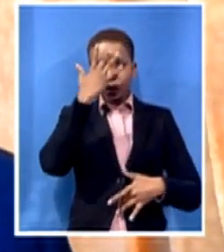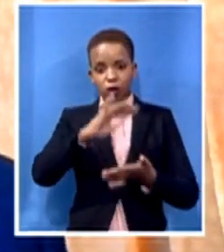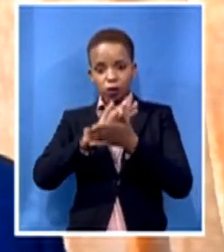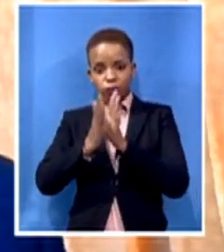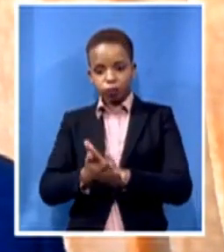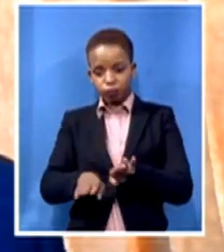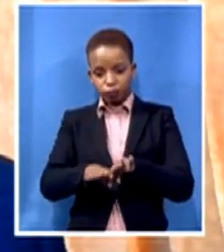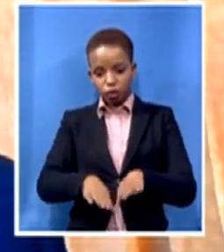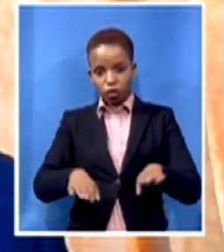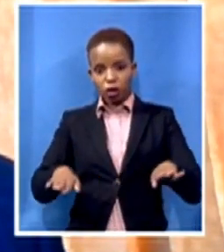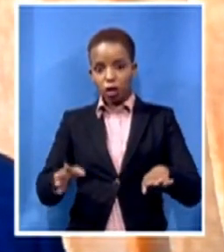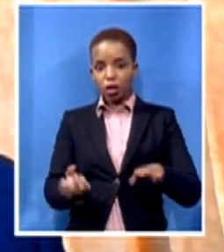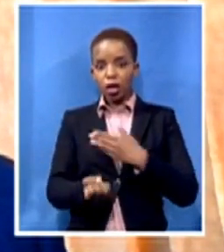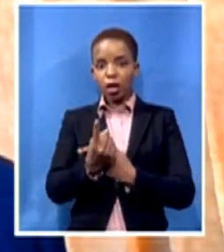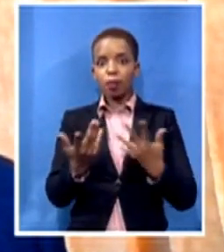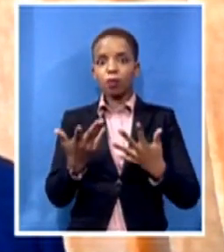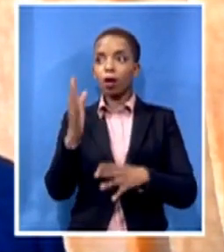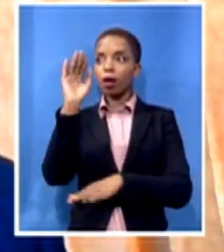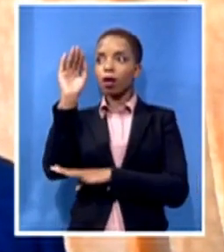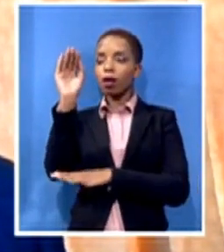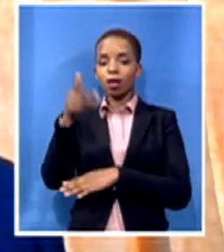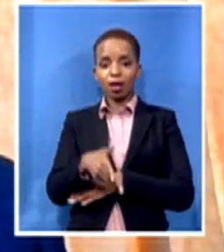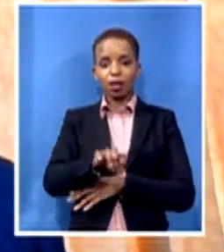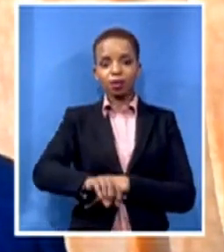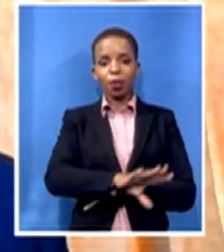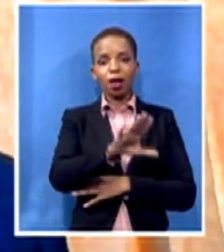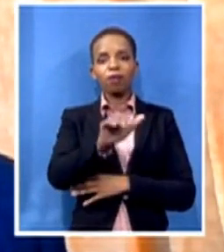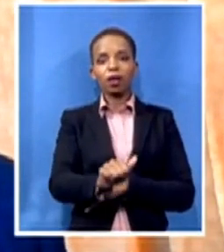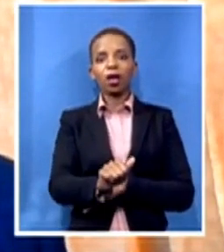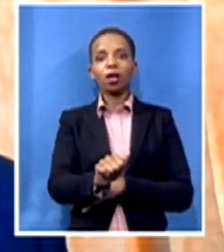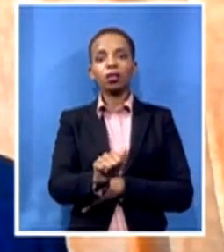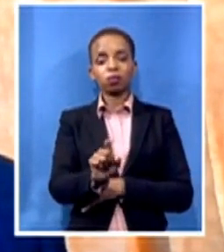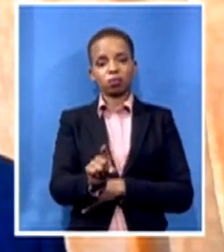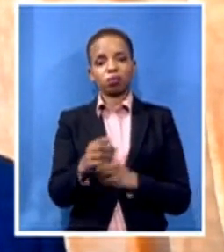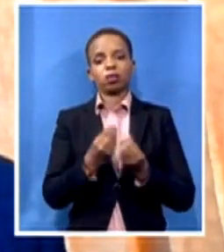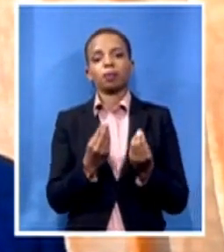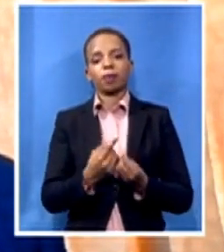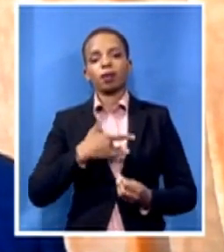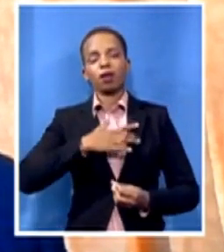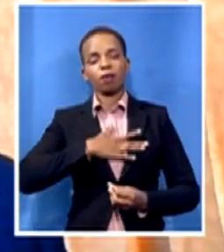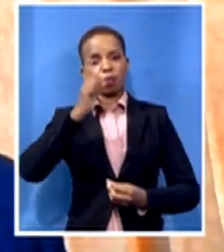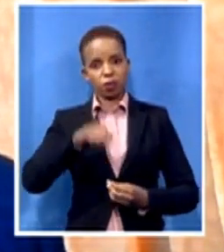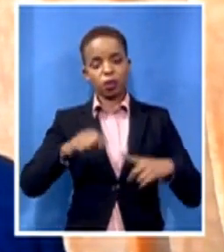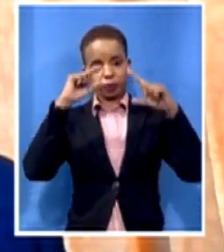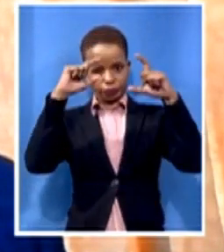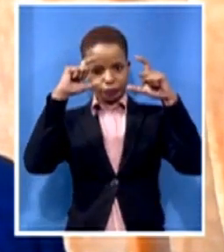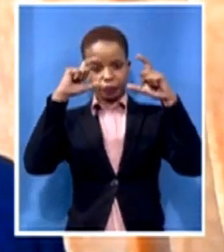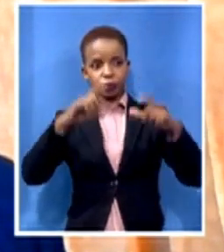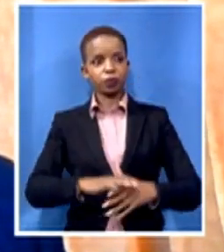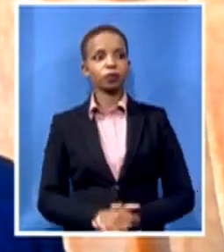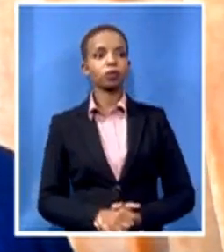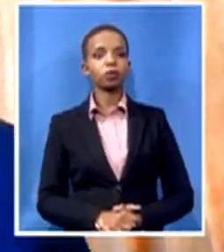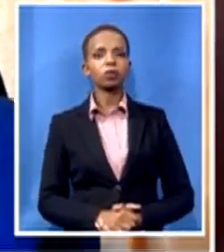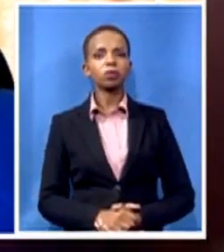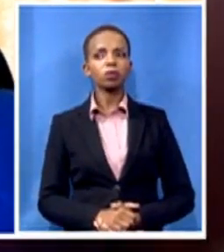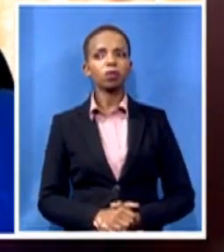in South Africa is something that we need to be on the lookout for. What should they be looking out for? I mean, we're getting reports